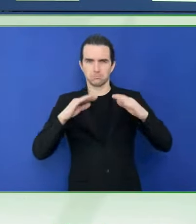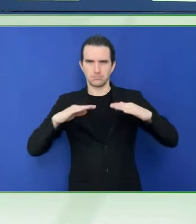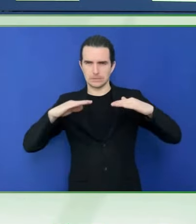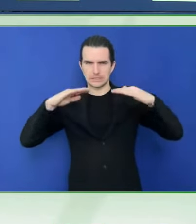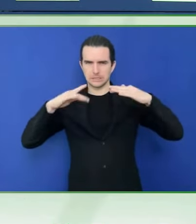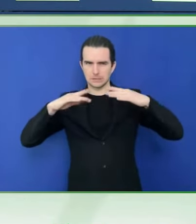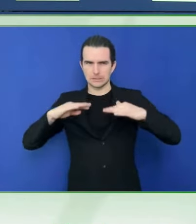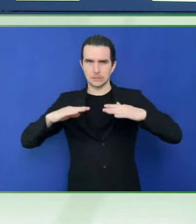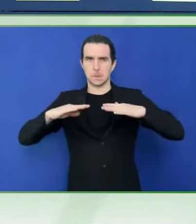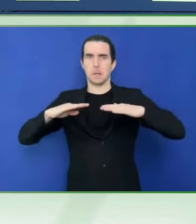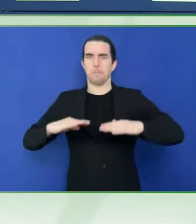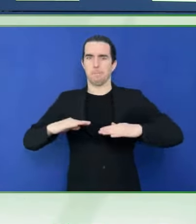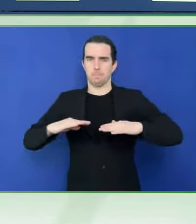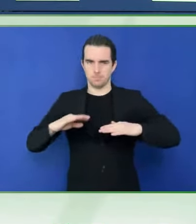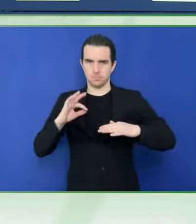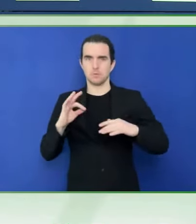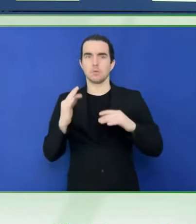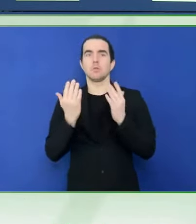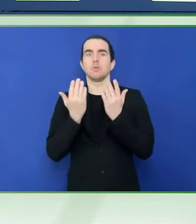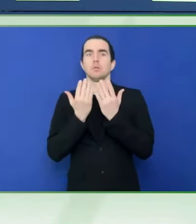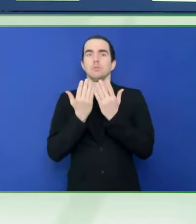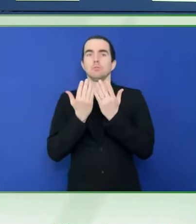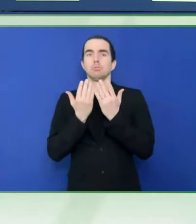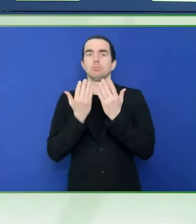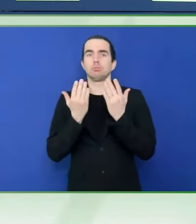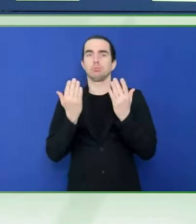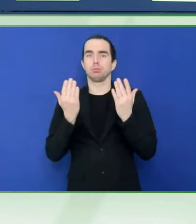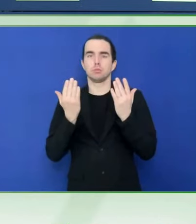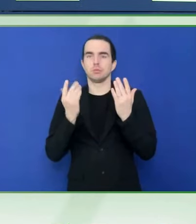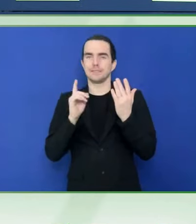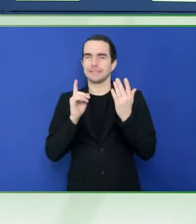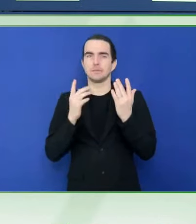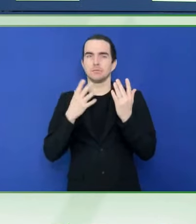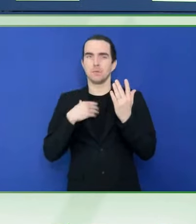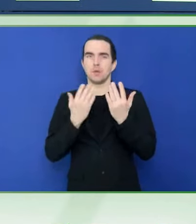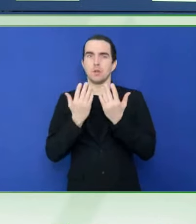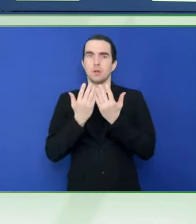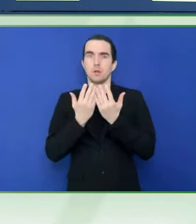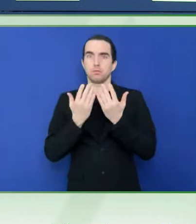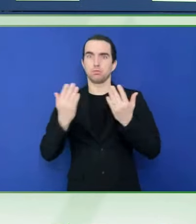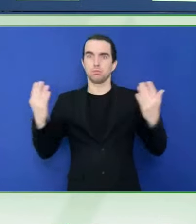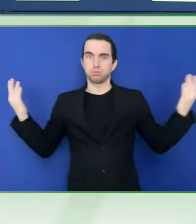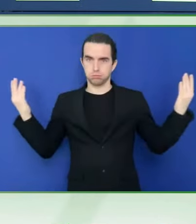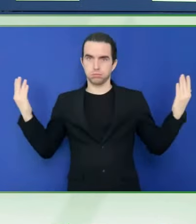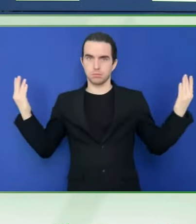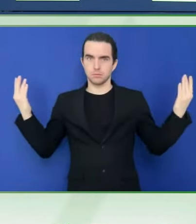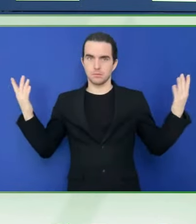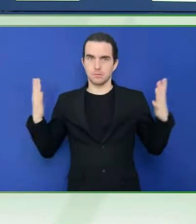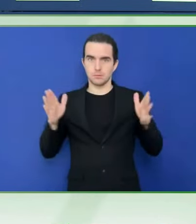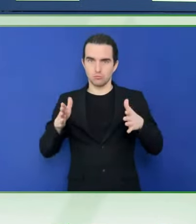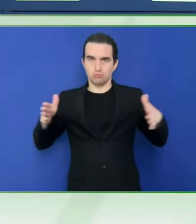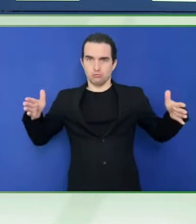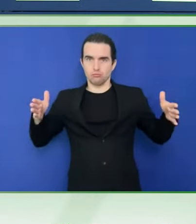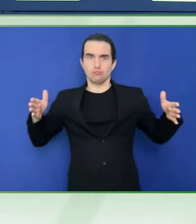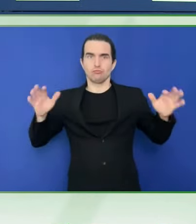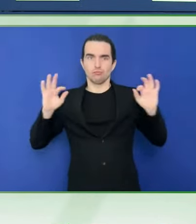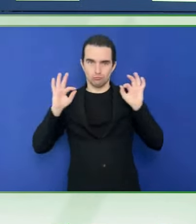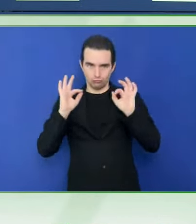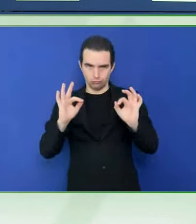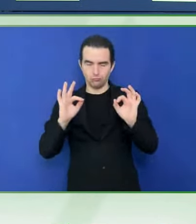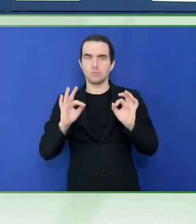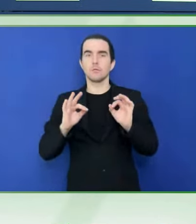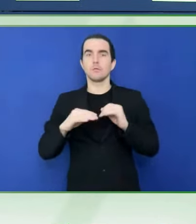Also, which is important, we have lifts for wheelchair users. This is something which